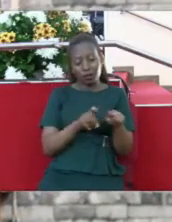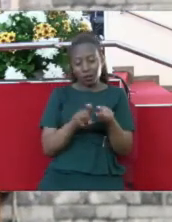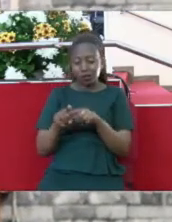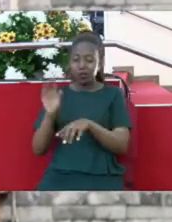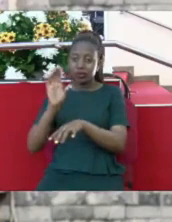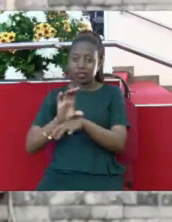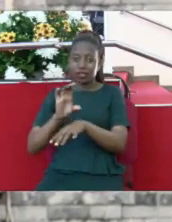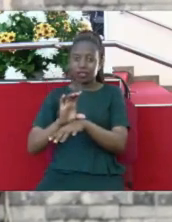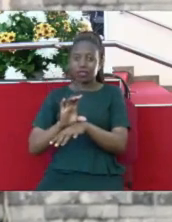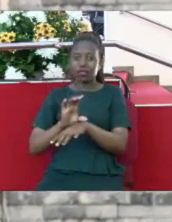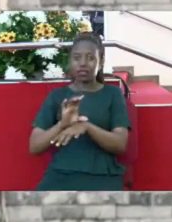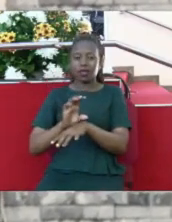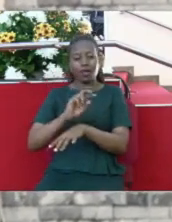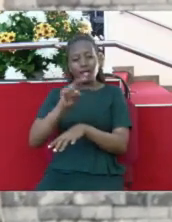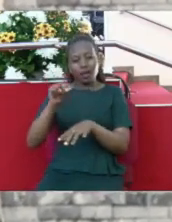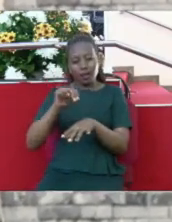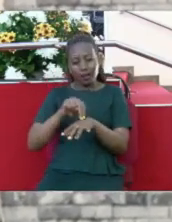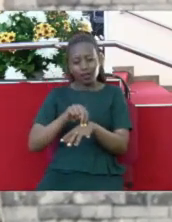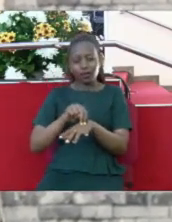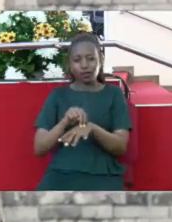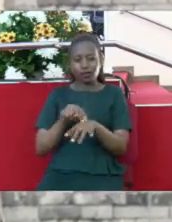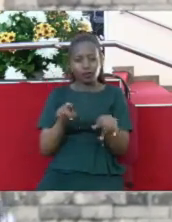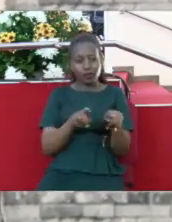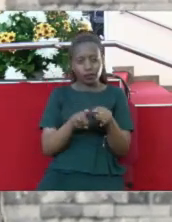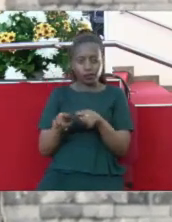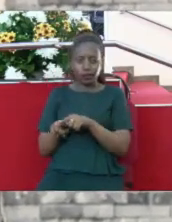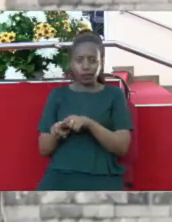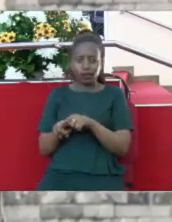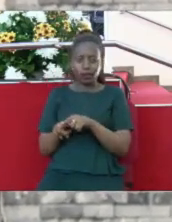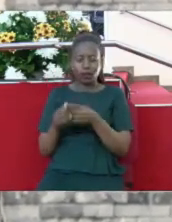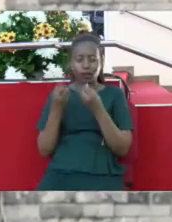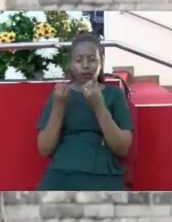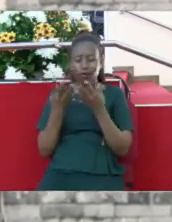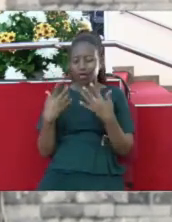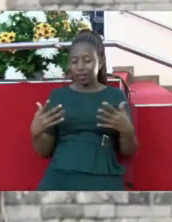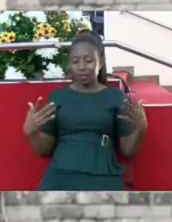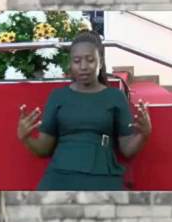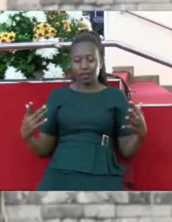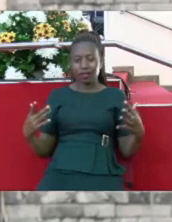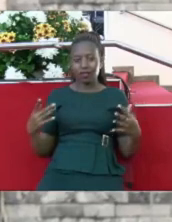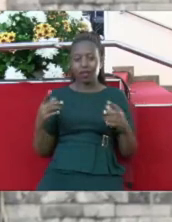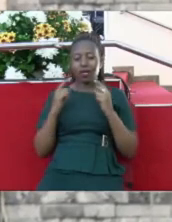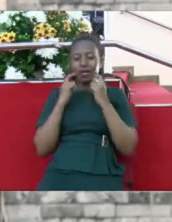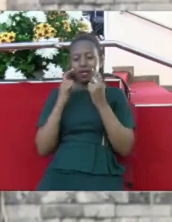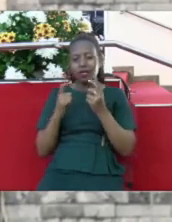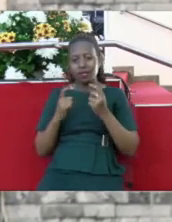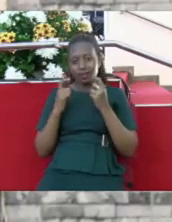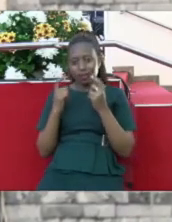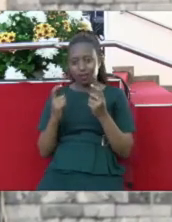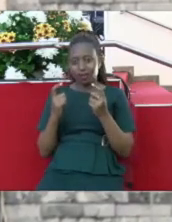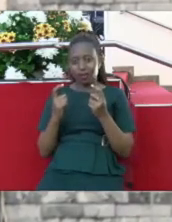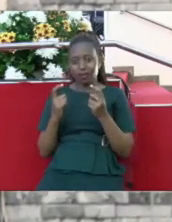kanisa. Nations, even if you want. Ata mataifa. Name it. Sin allowed in has